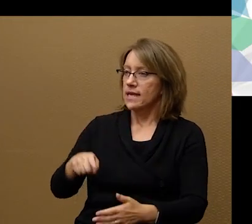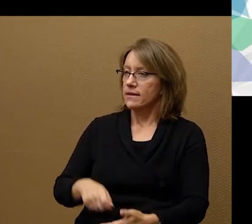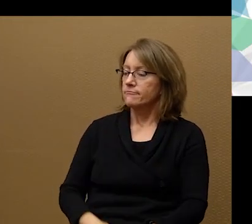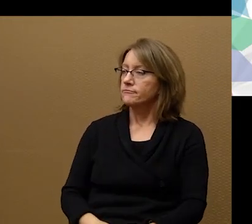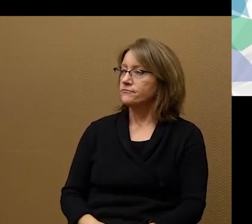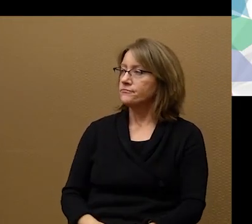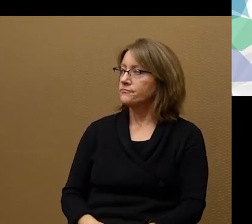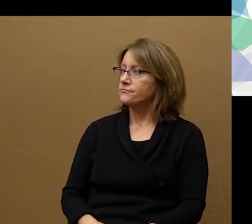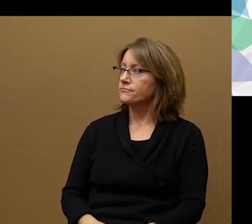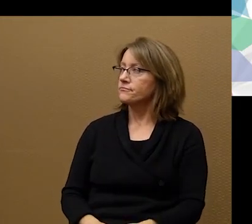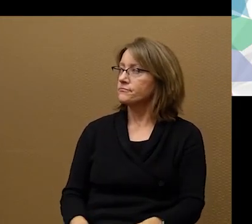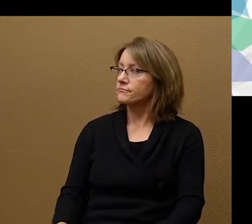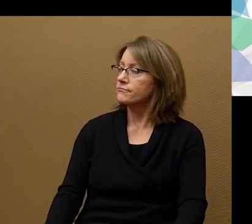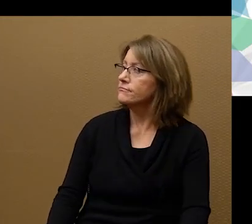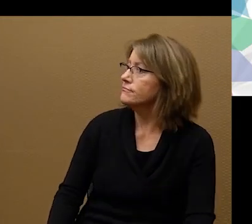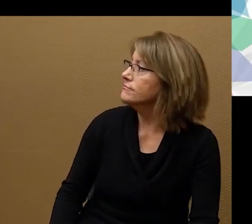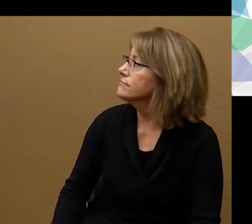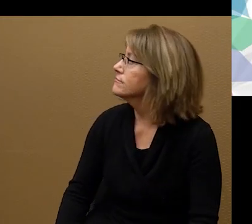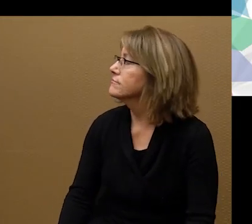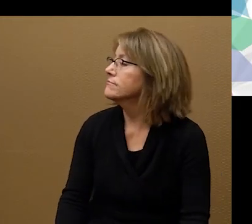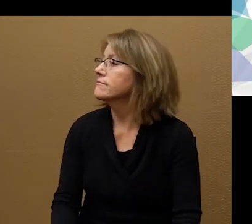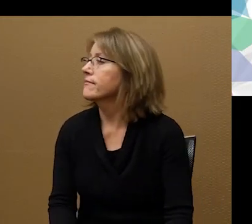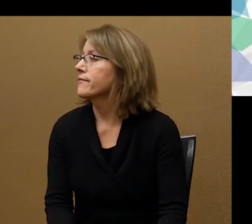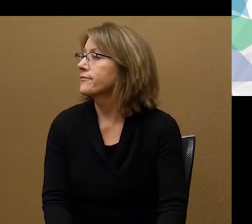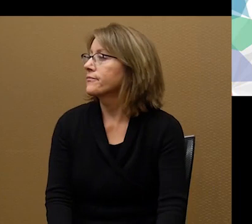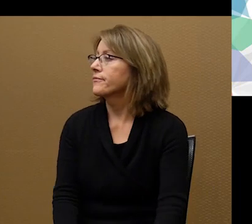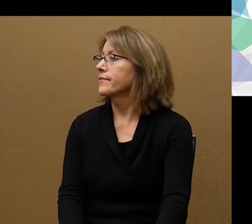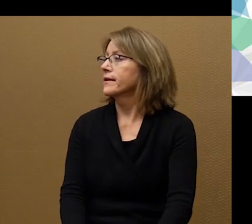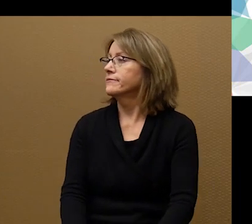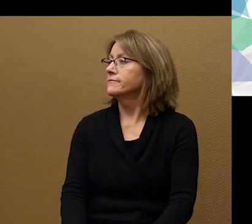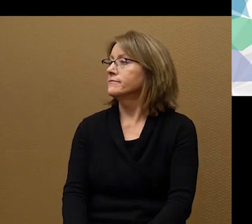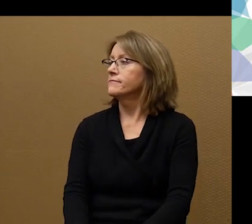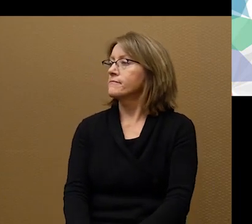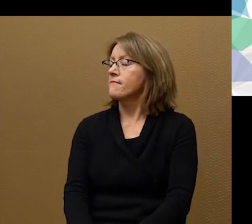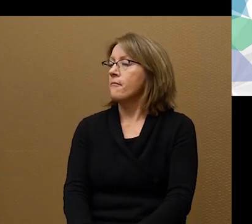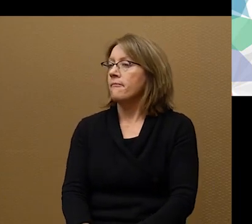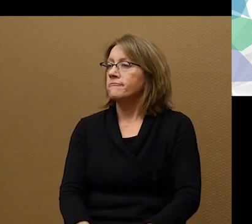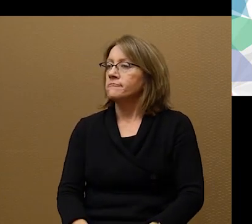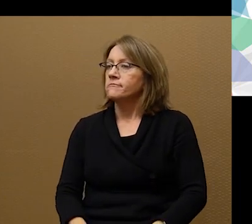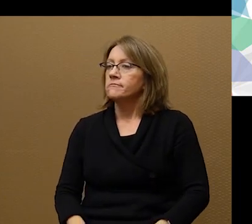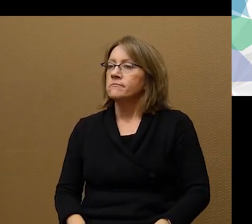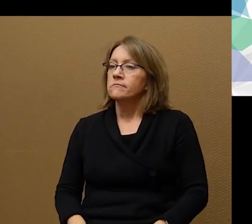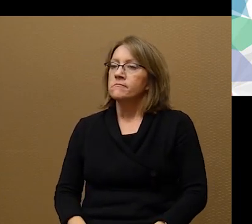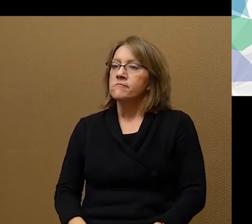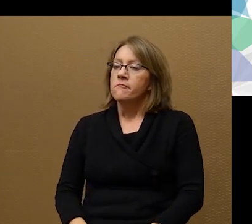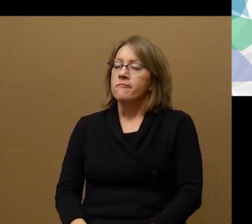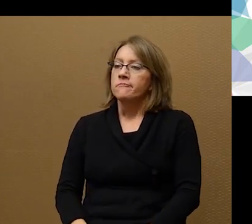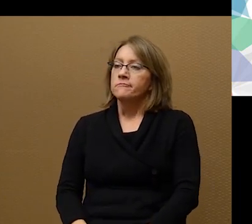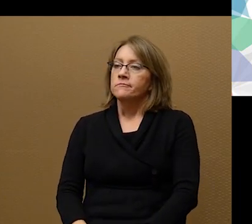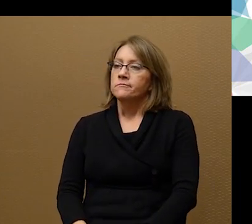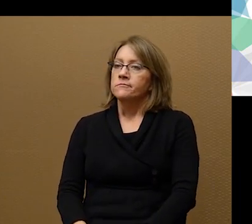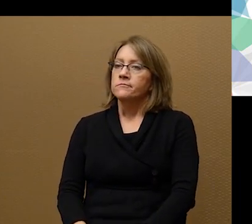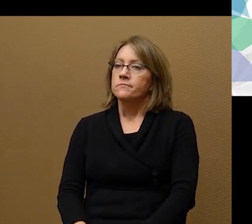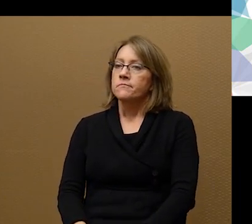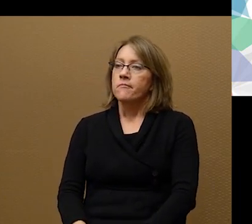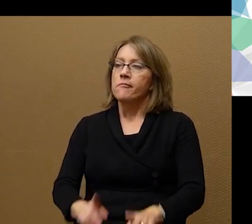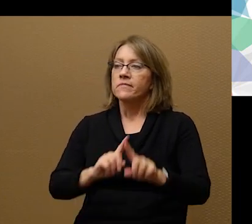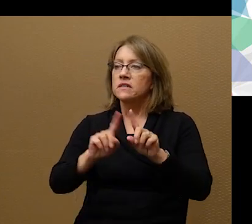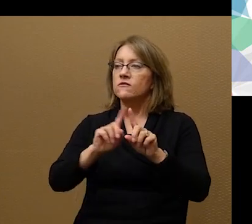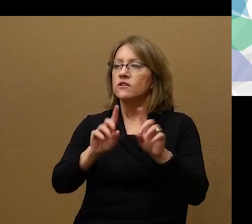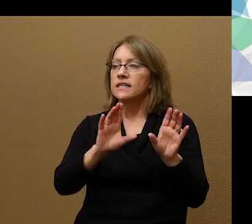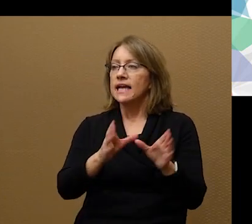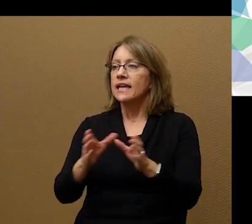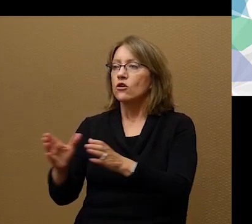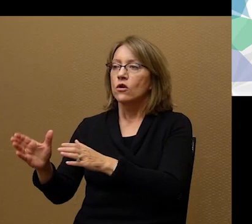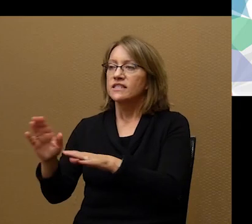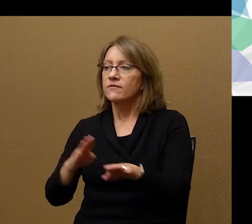All right, so different categories of behaviors. A lot of behaviors are distracting. Kids